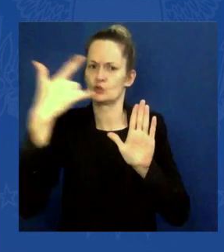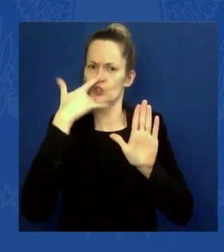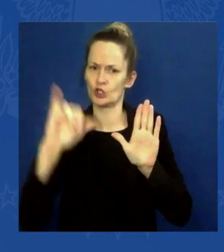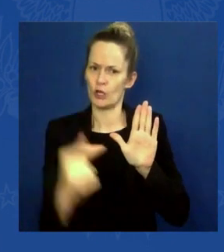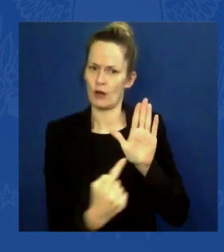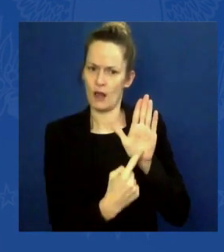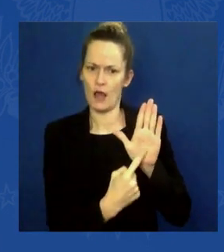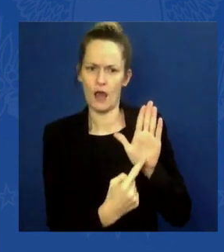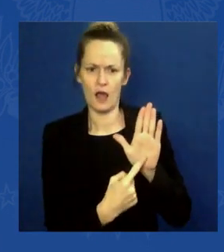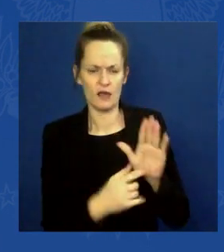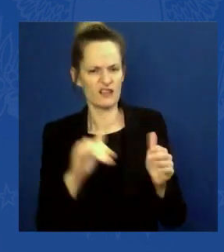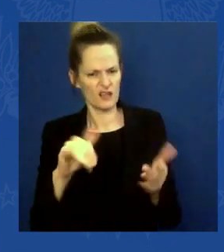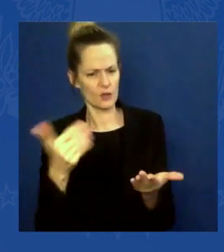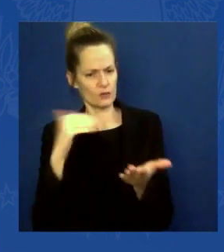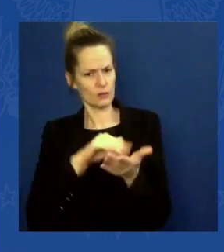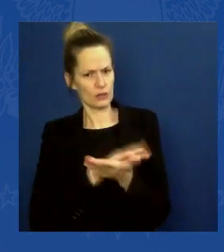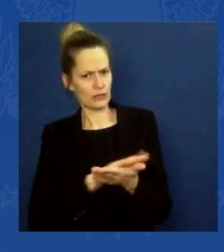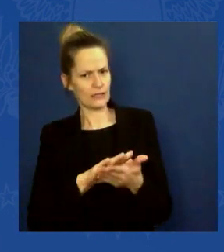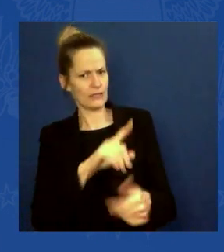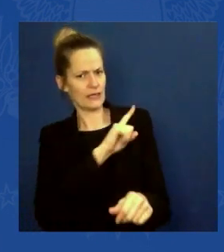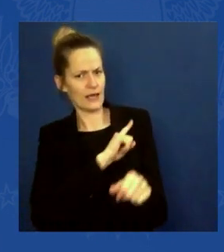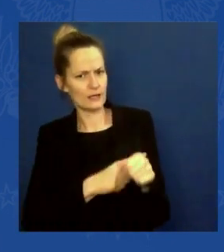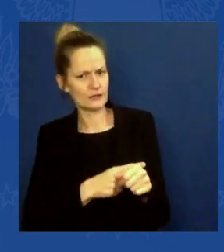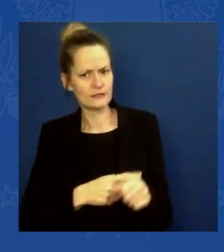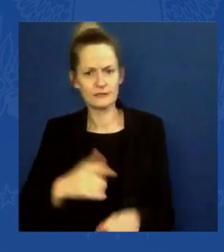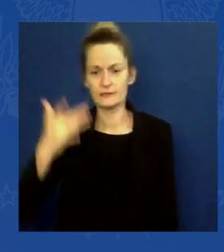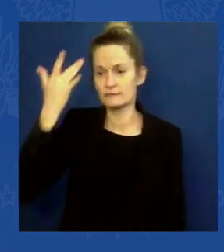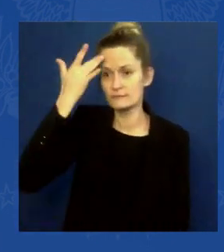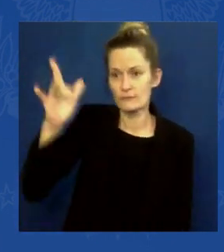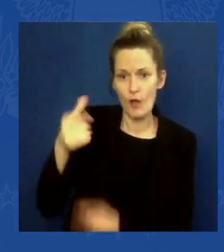are just a few examples here in our great state of Colorado.